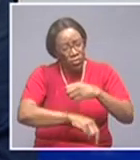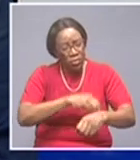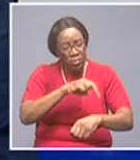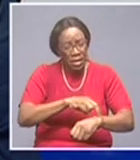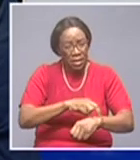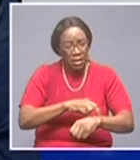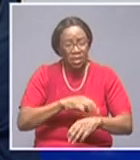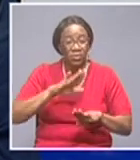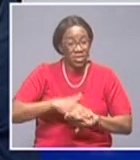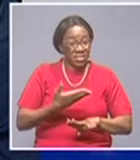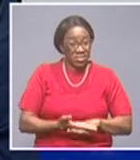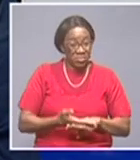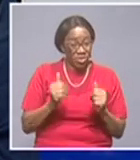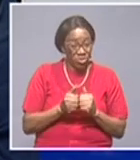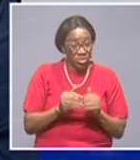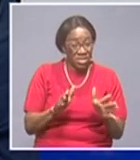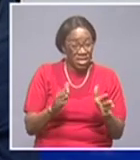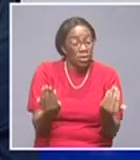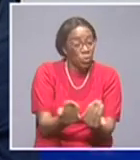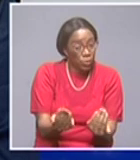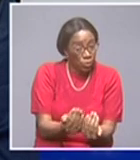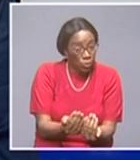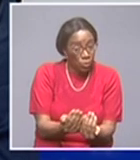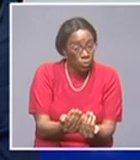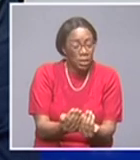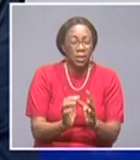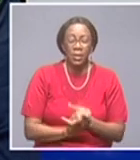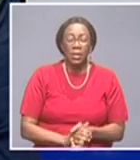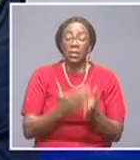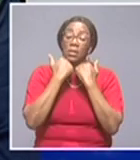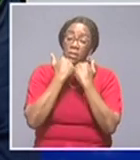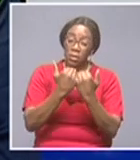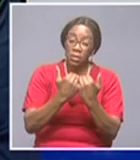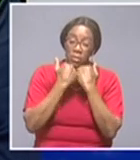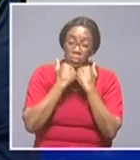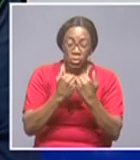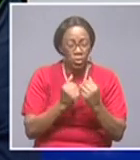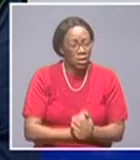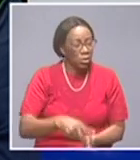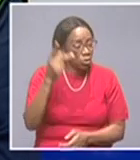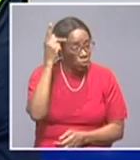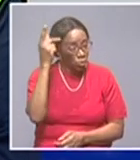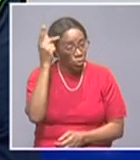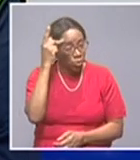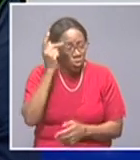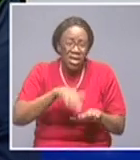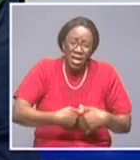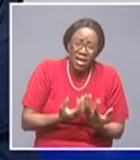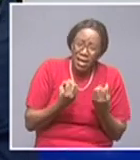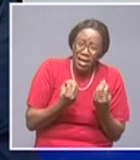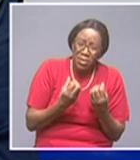schools, we need to know how many children will be school-going children for the first time next